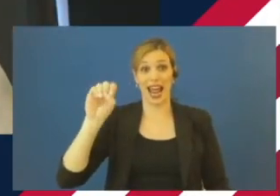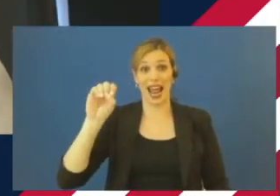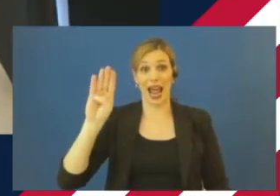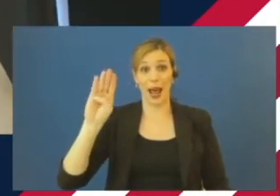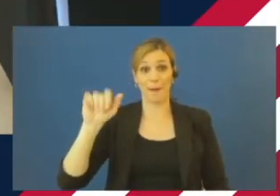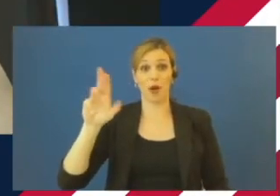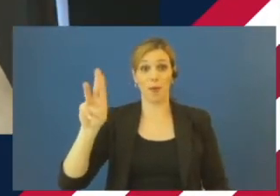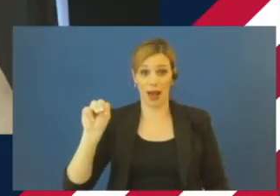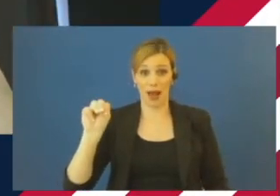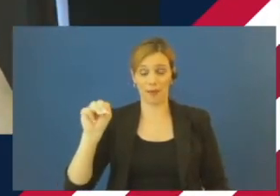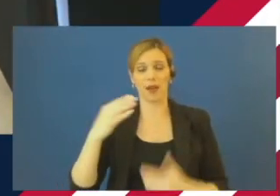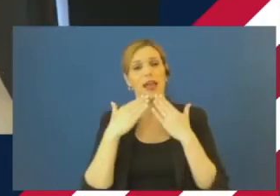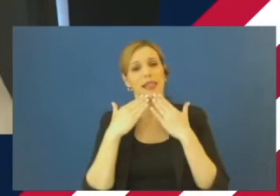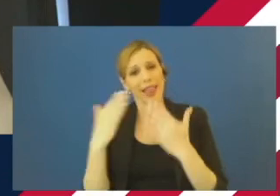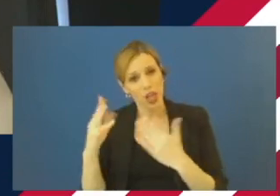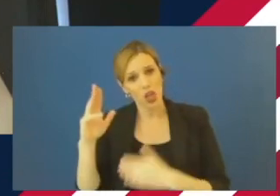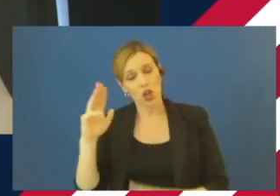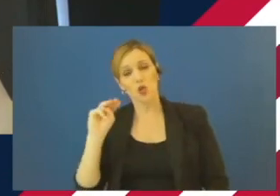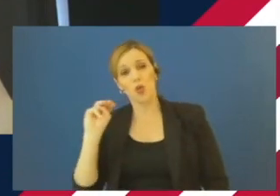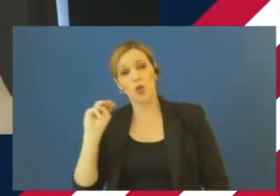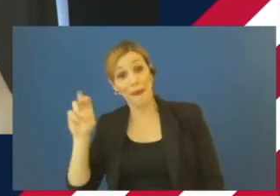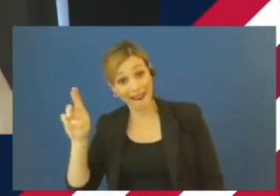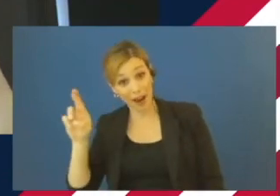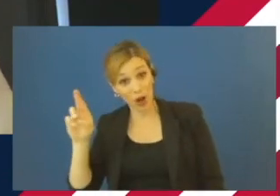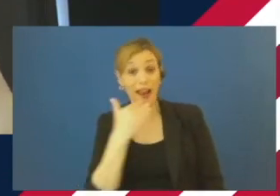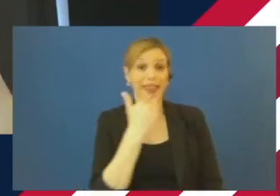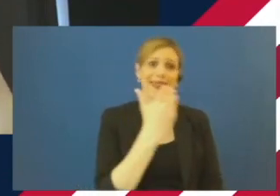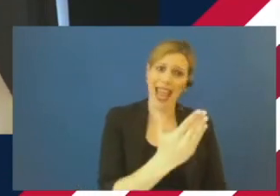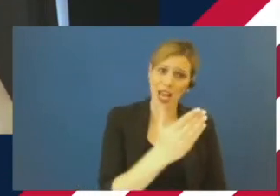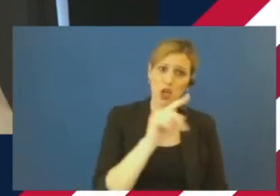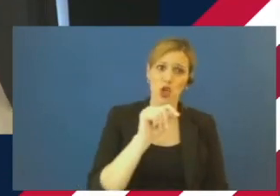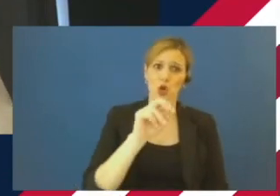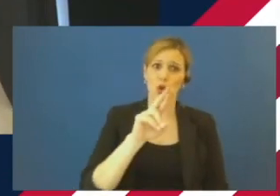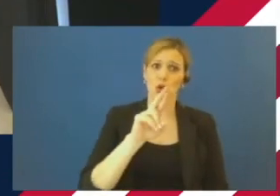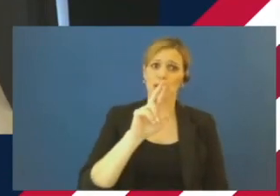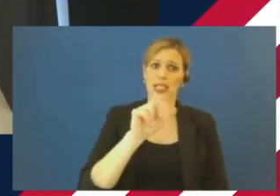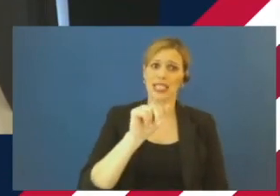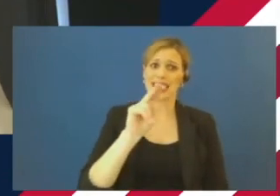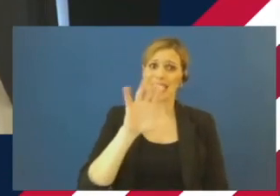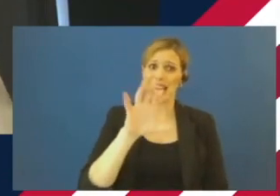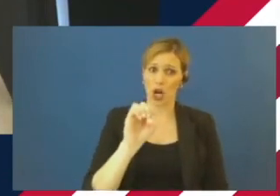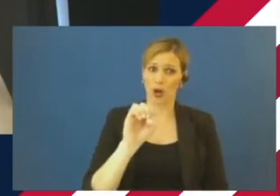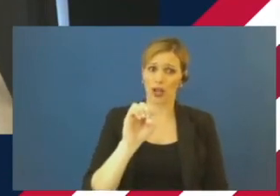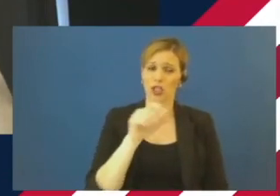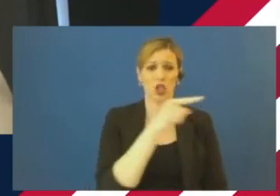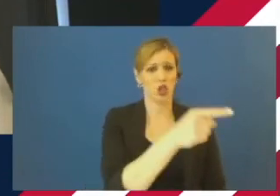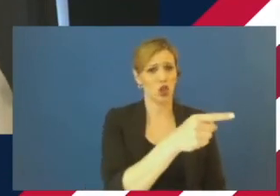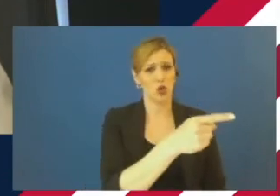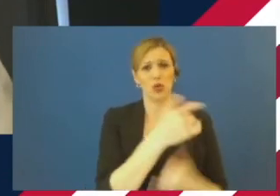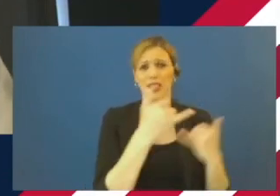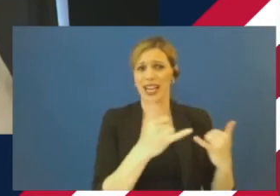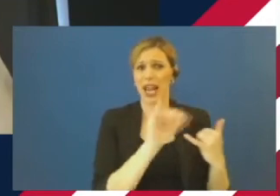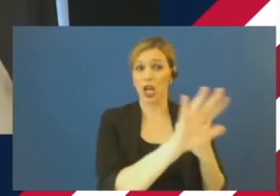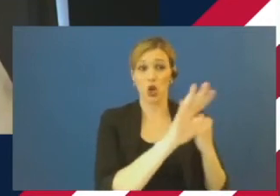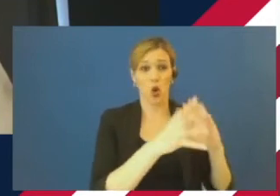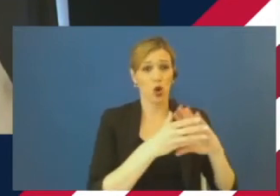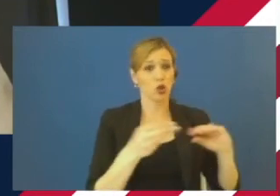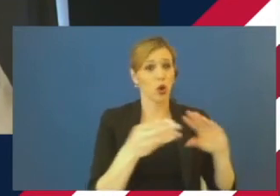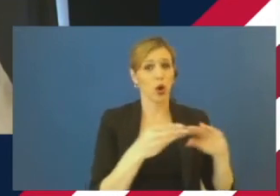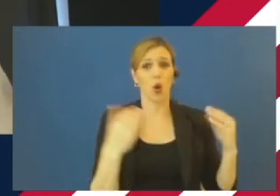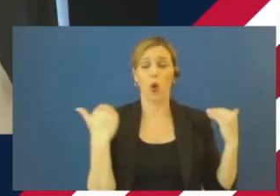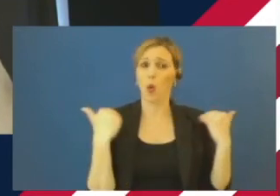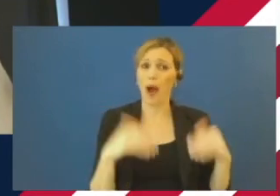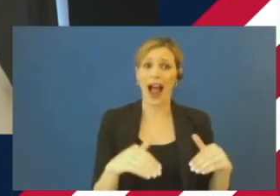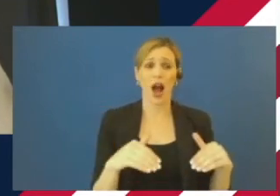Terrence, thank you for being here today to talk about the work you and the Fight for 15 have been